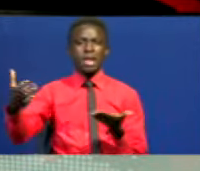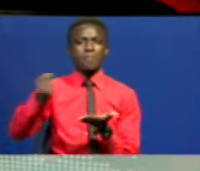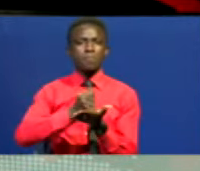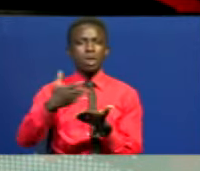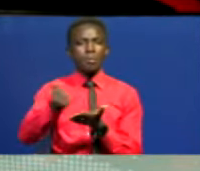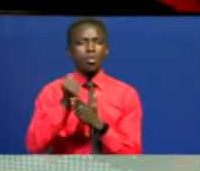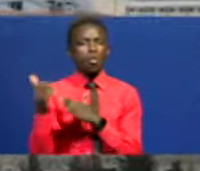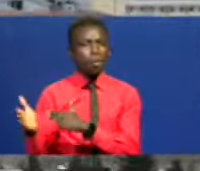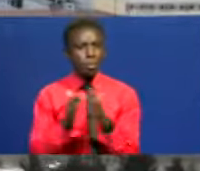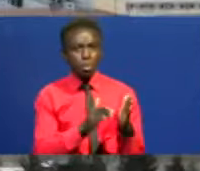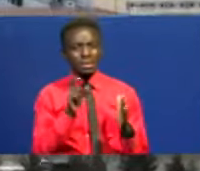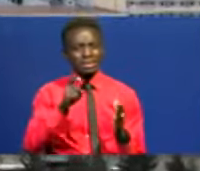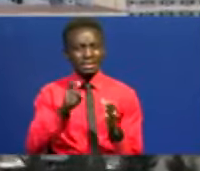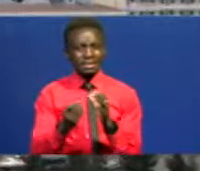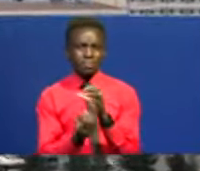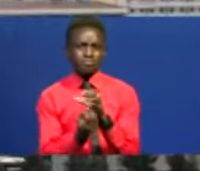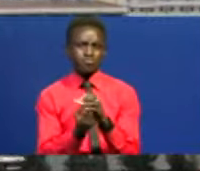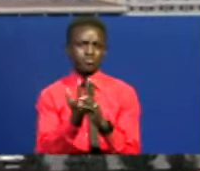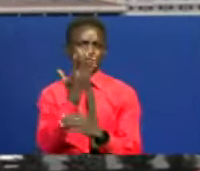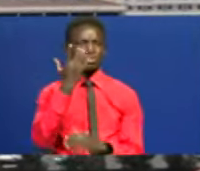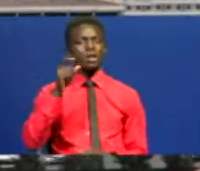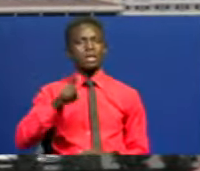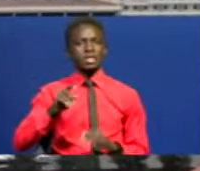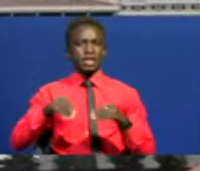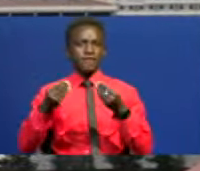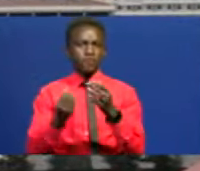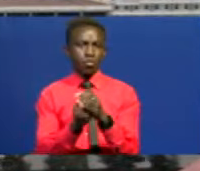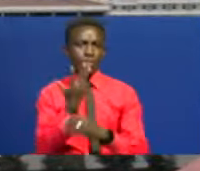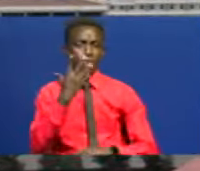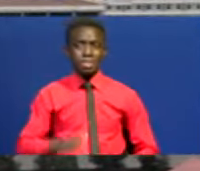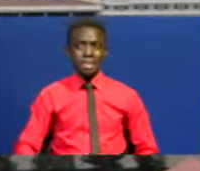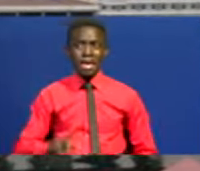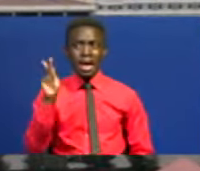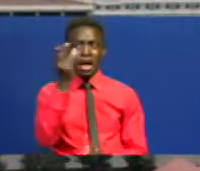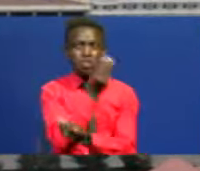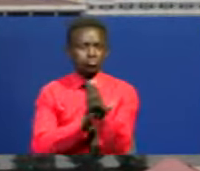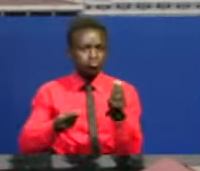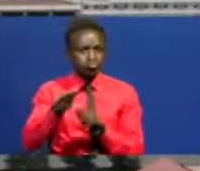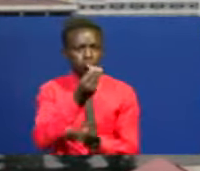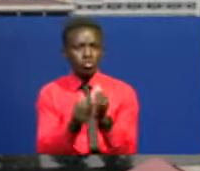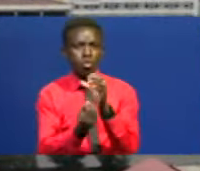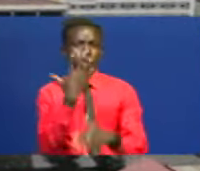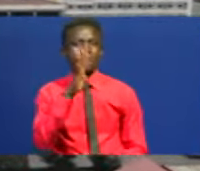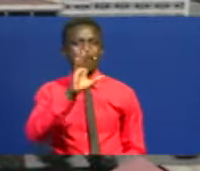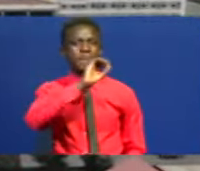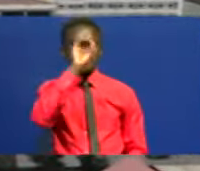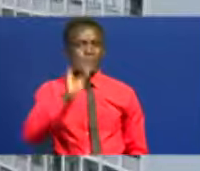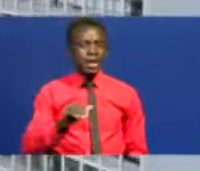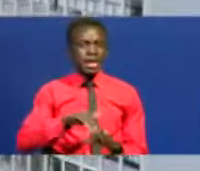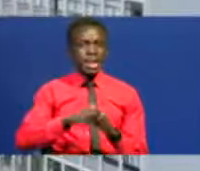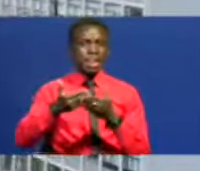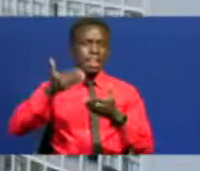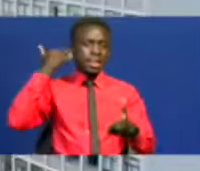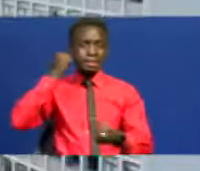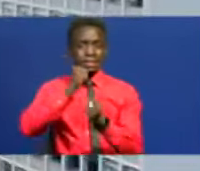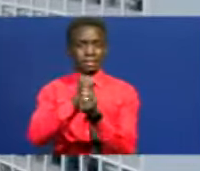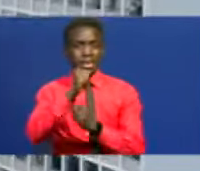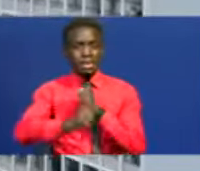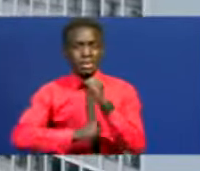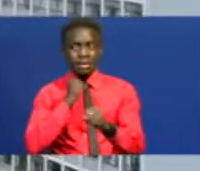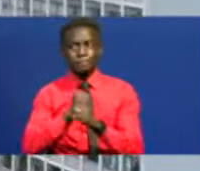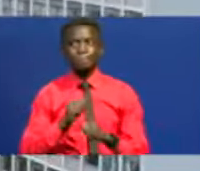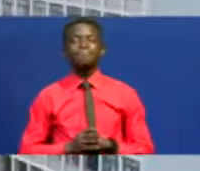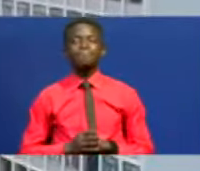look. Kenya's economy has grown at an average of 5% over the last decade. According to the State of